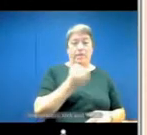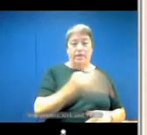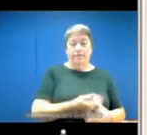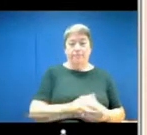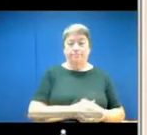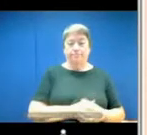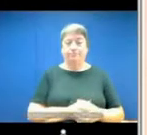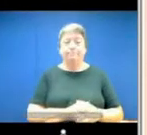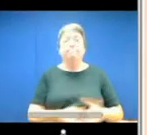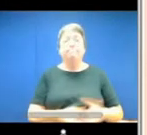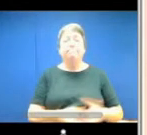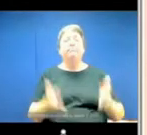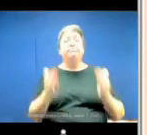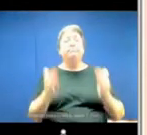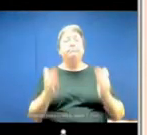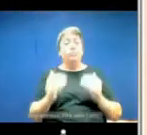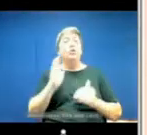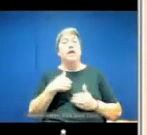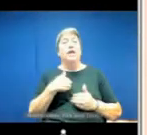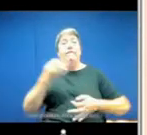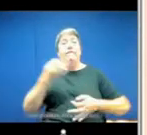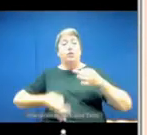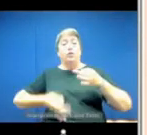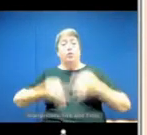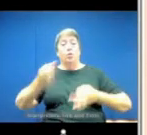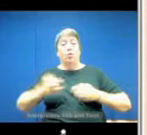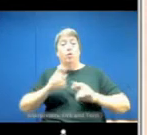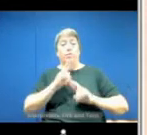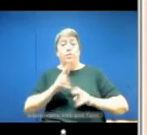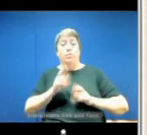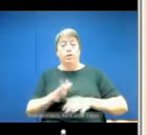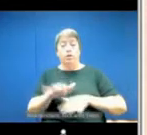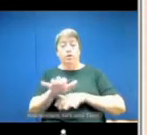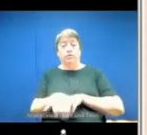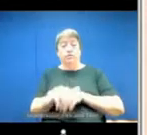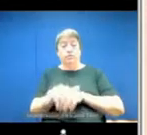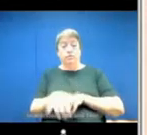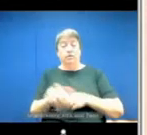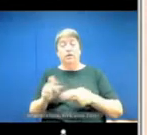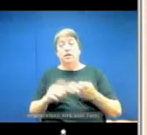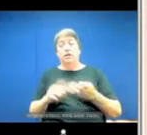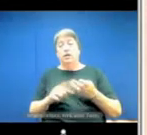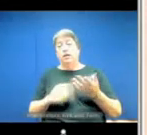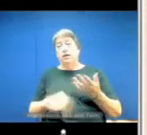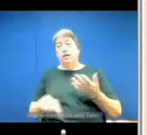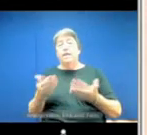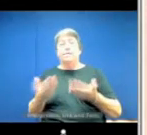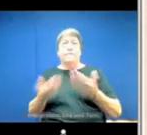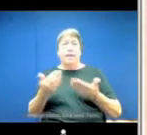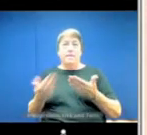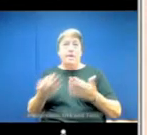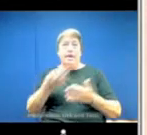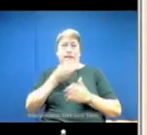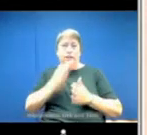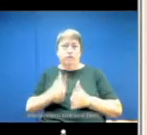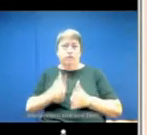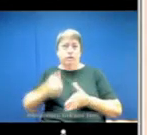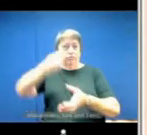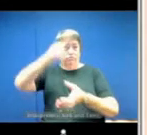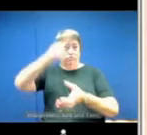There'll be a court reporter there. There may be an expert there, and an interpreter, obviously. A court interpreter will be